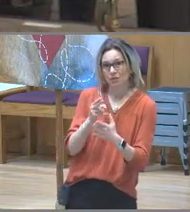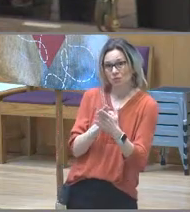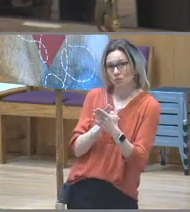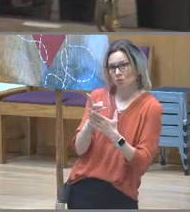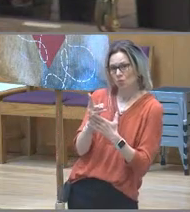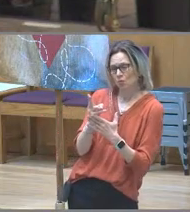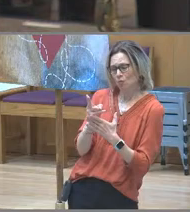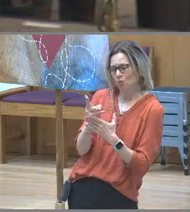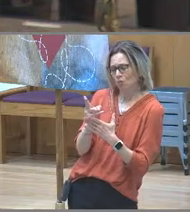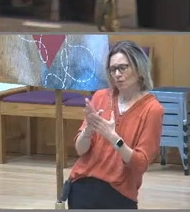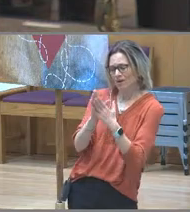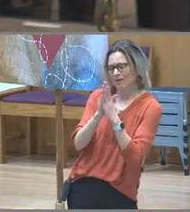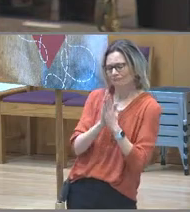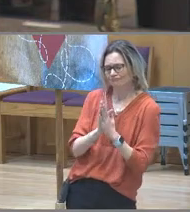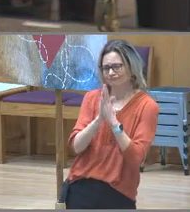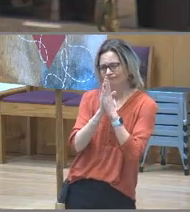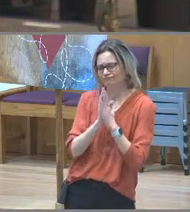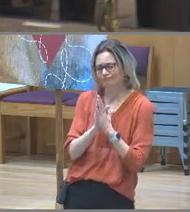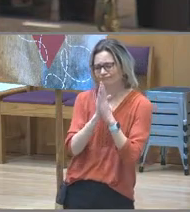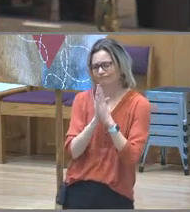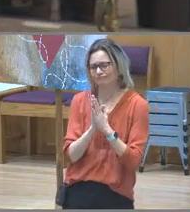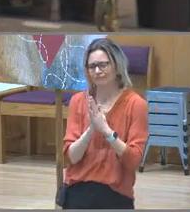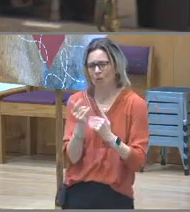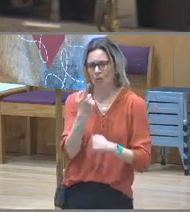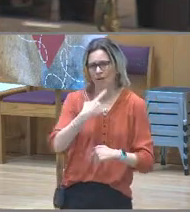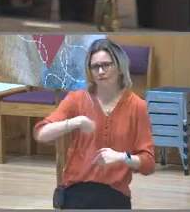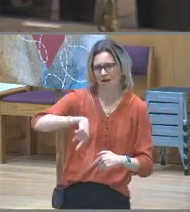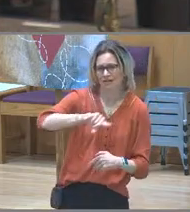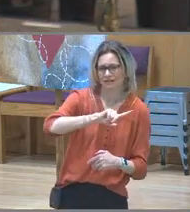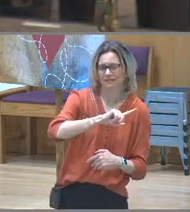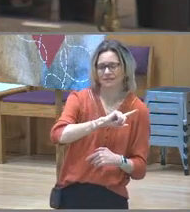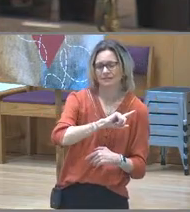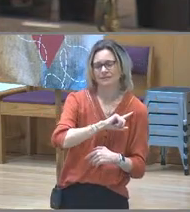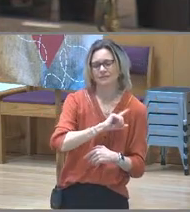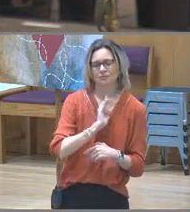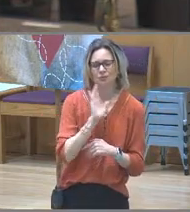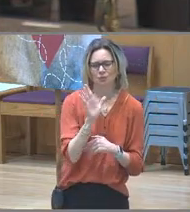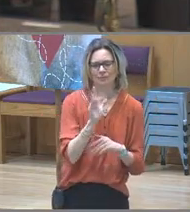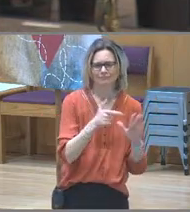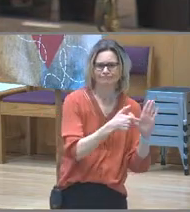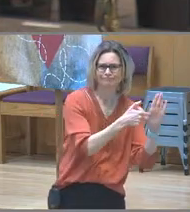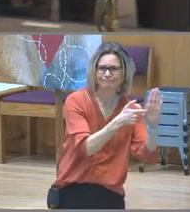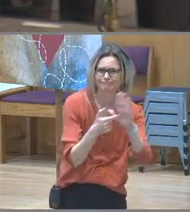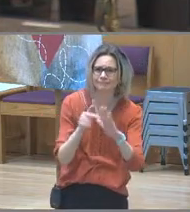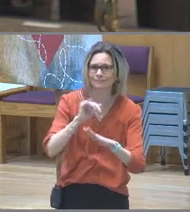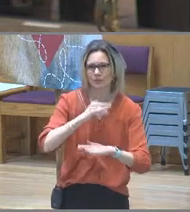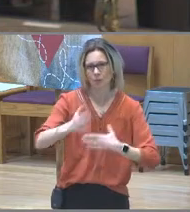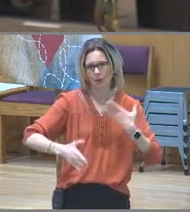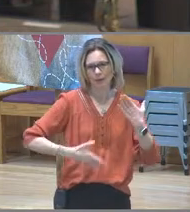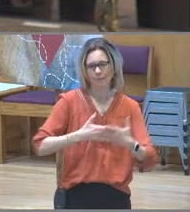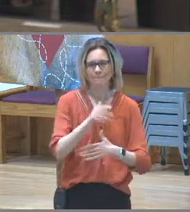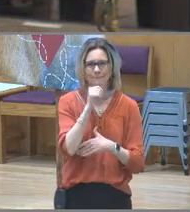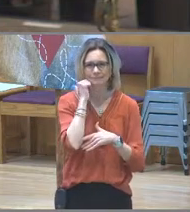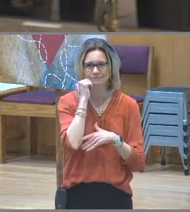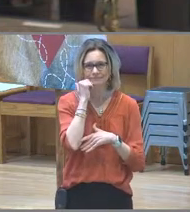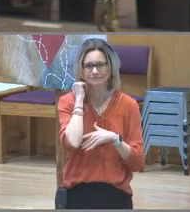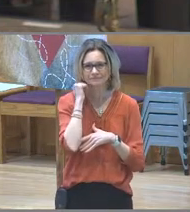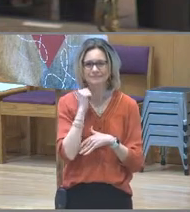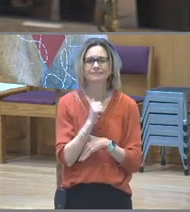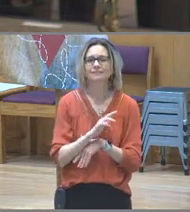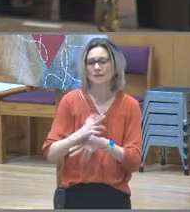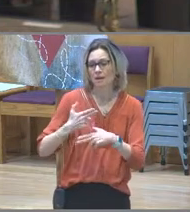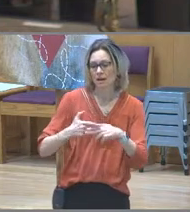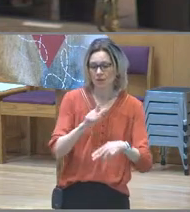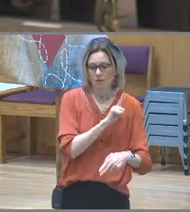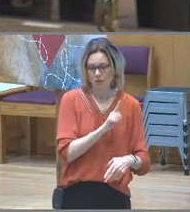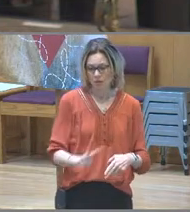and pray that each one of us will be enacting that welcome in our daily lives. In the name of the